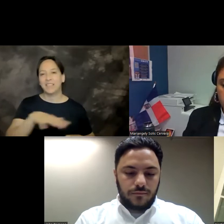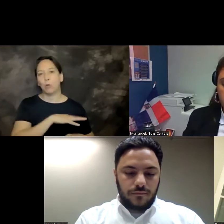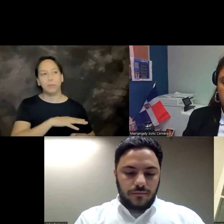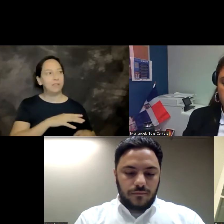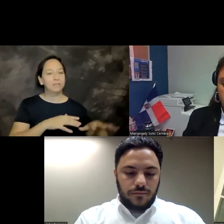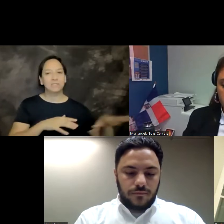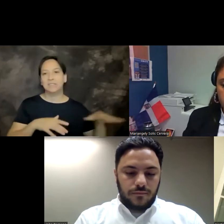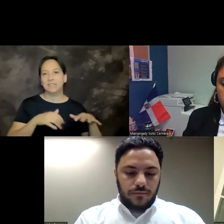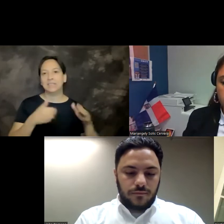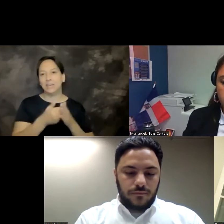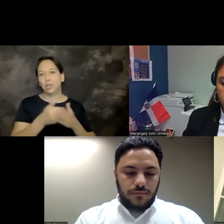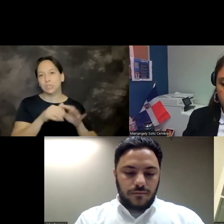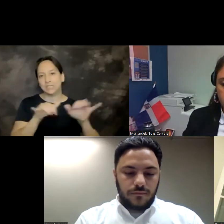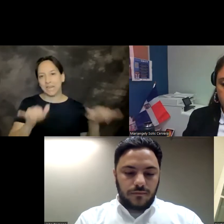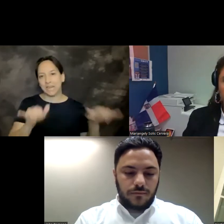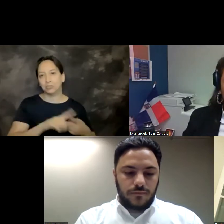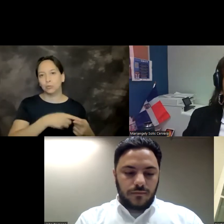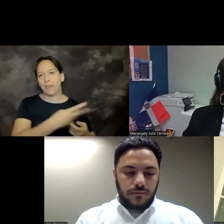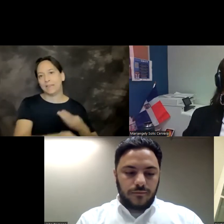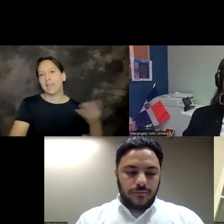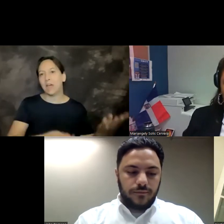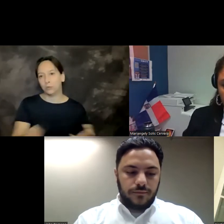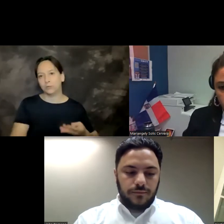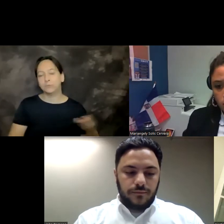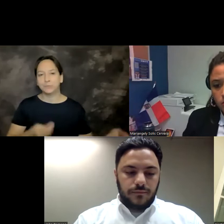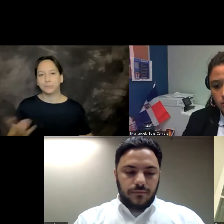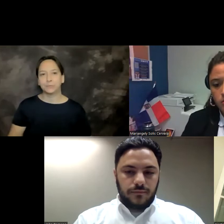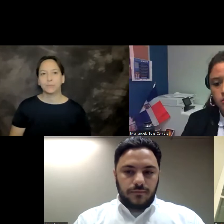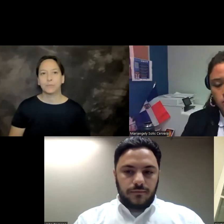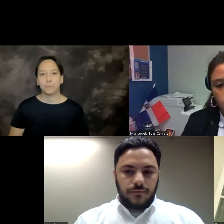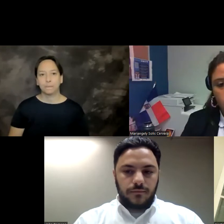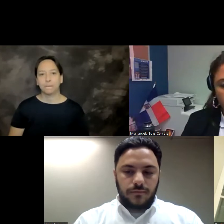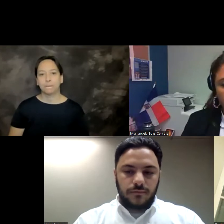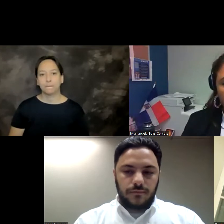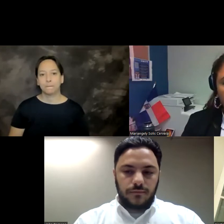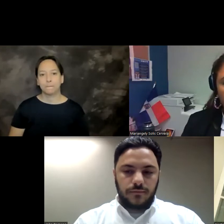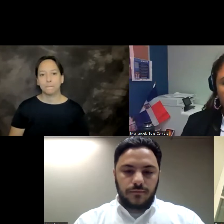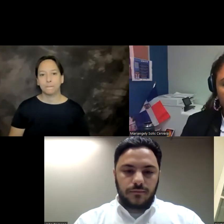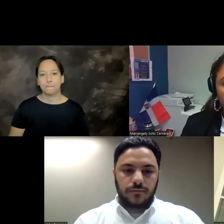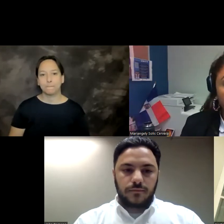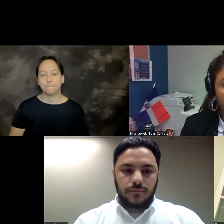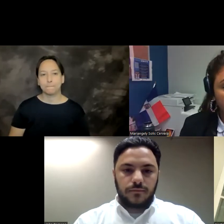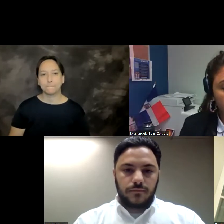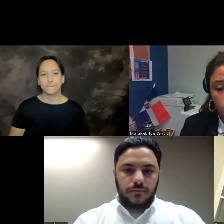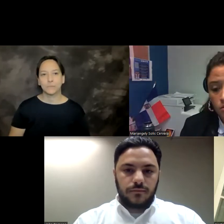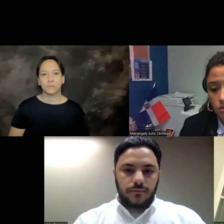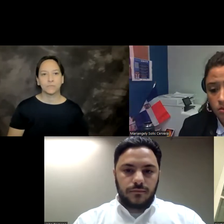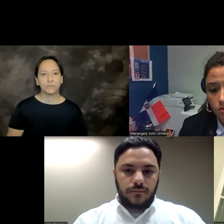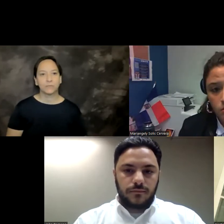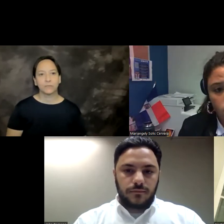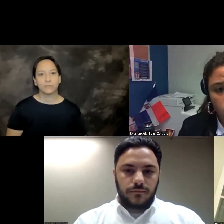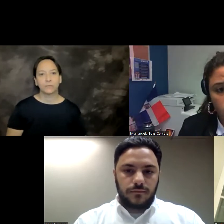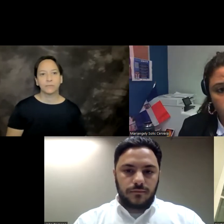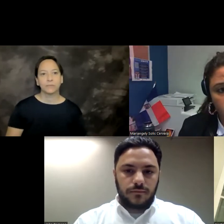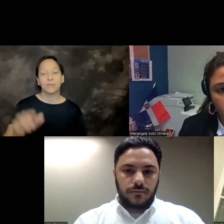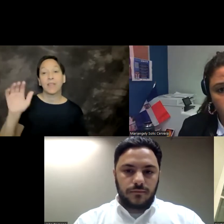the shutdown to help hand out those Charlie cards as well. Chief, if I may, just to kind